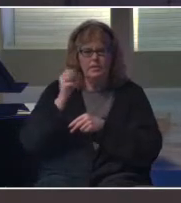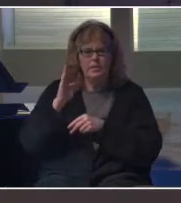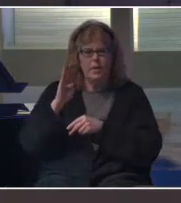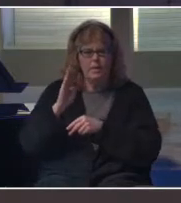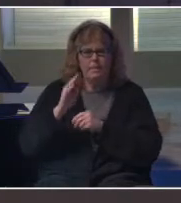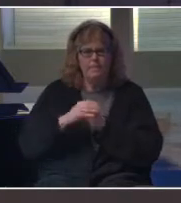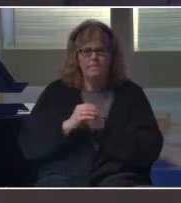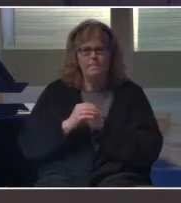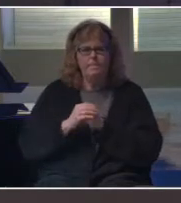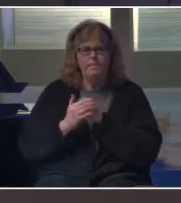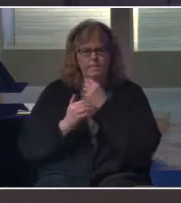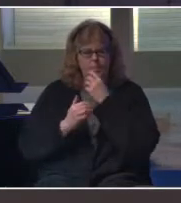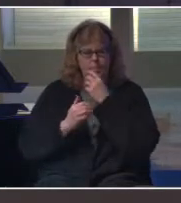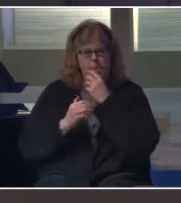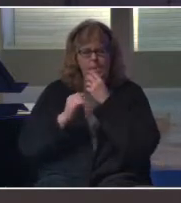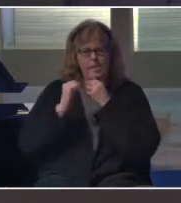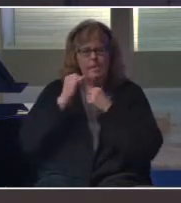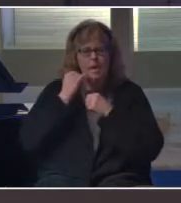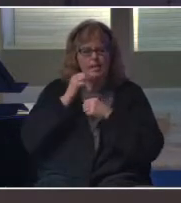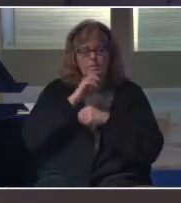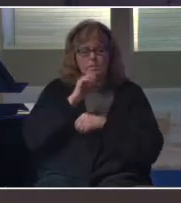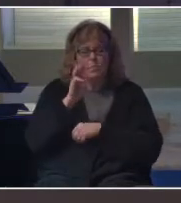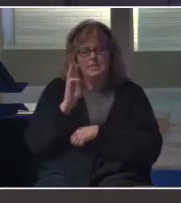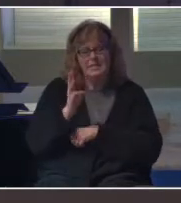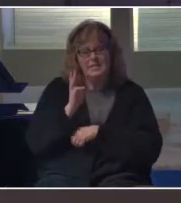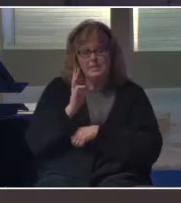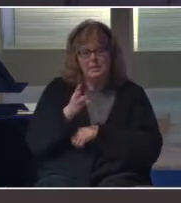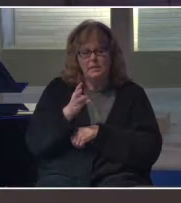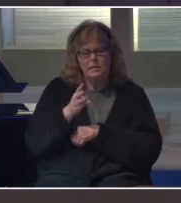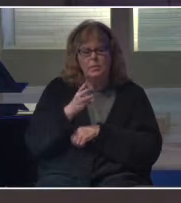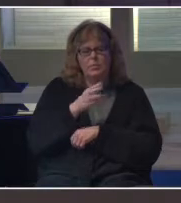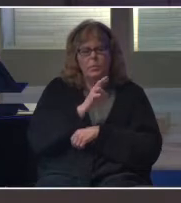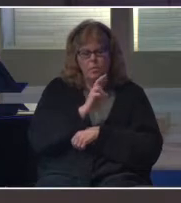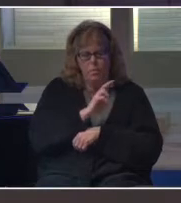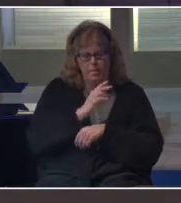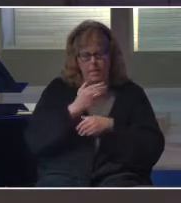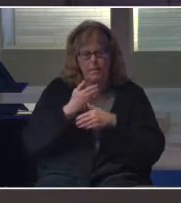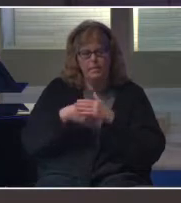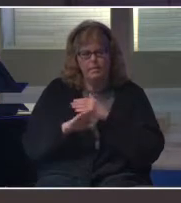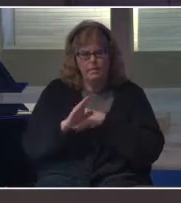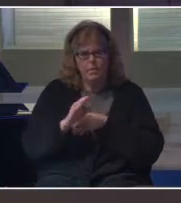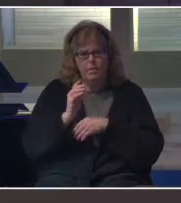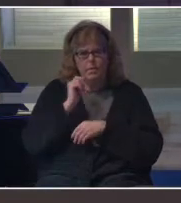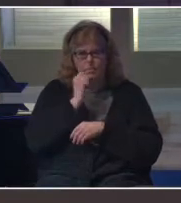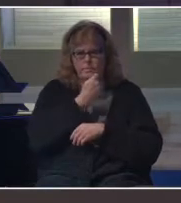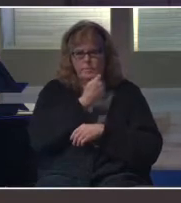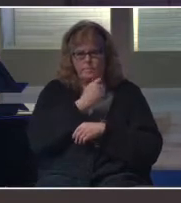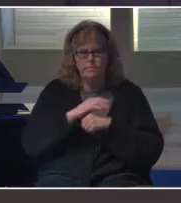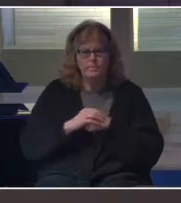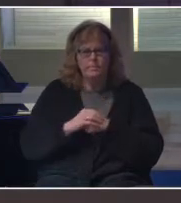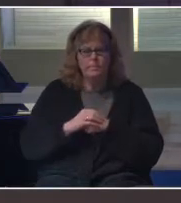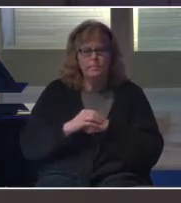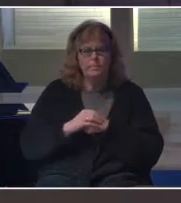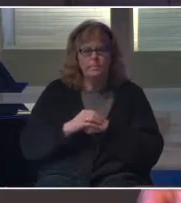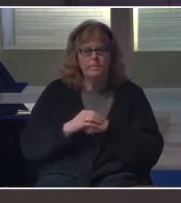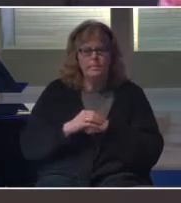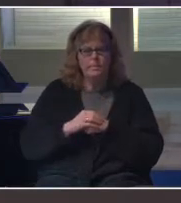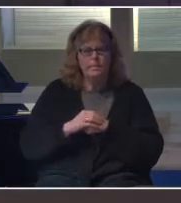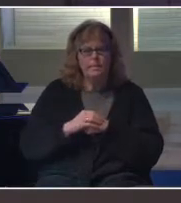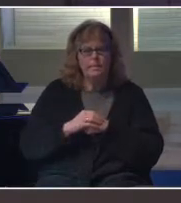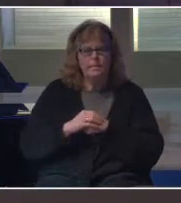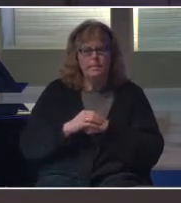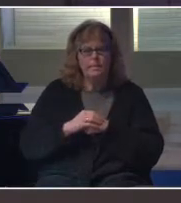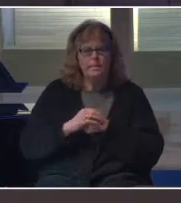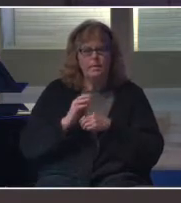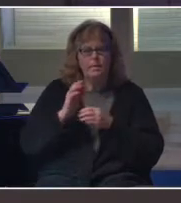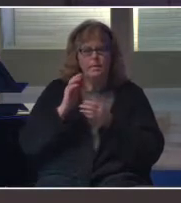Jacob. Isaac was 60 years old when Rebekah gave birth to them." Now that expression,